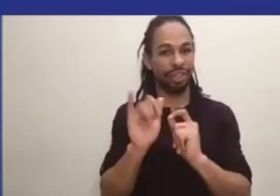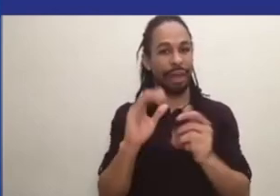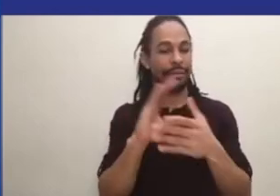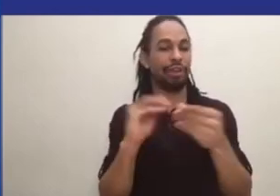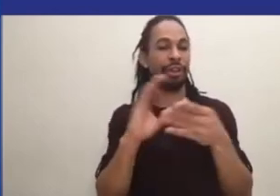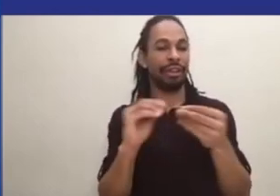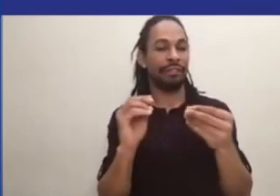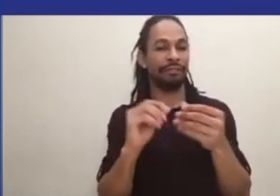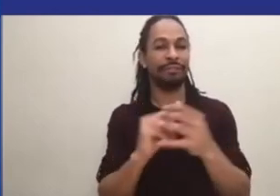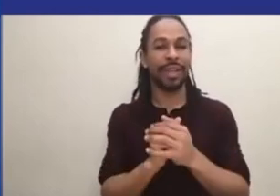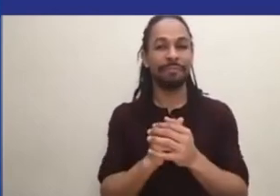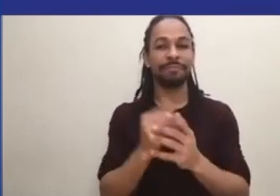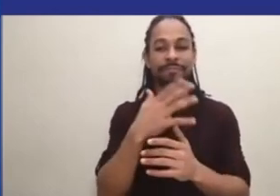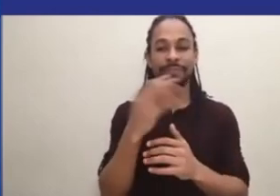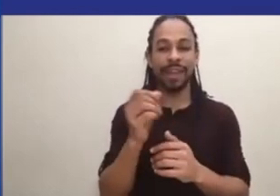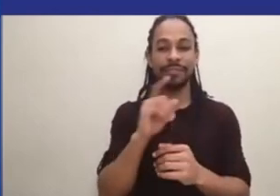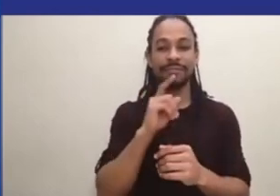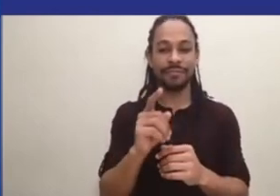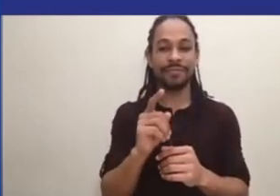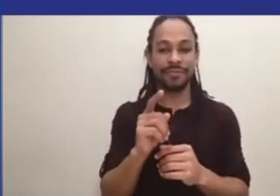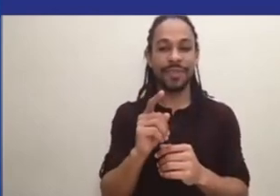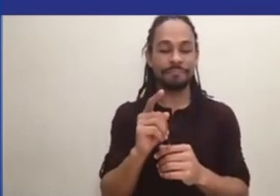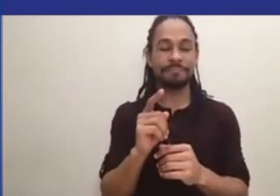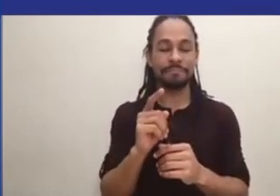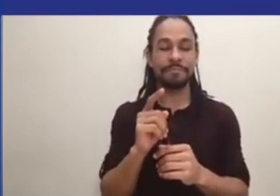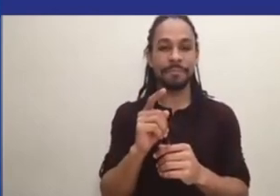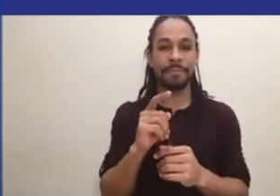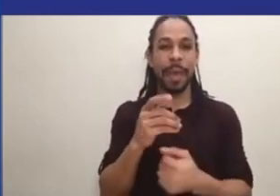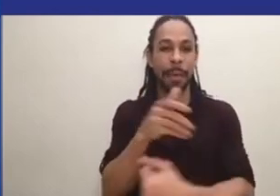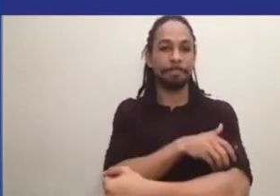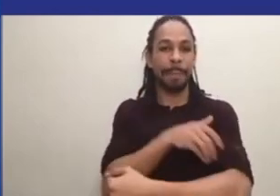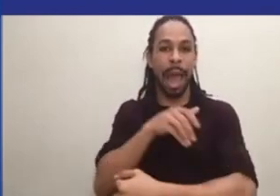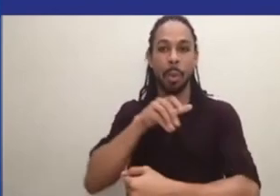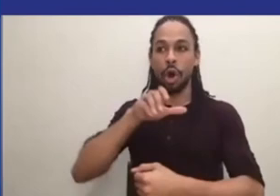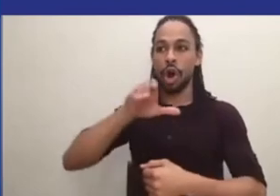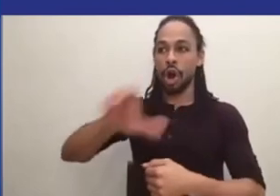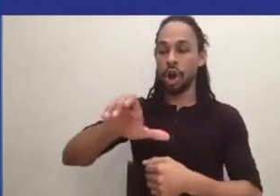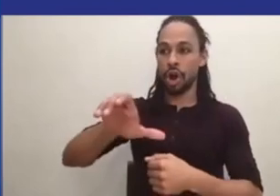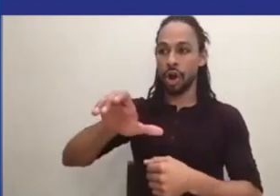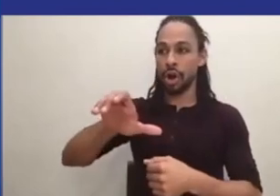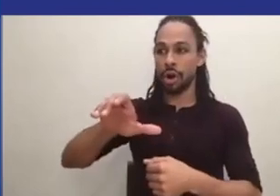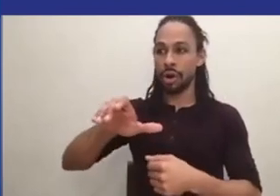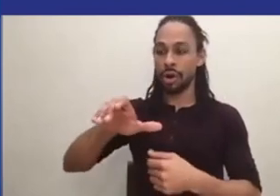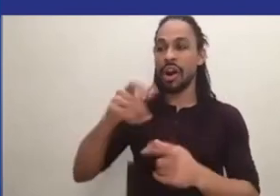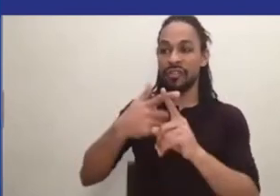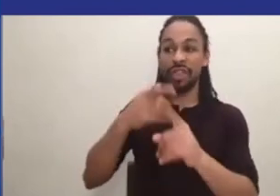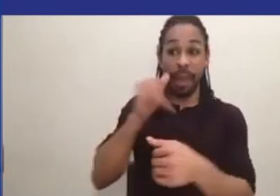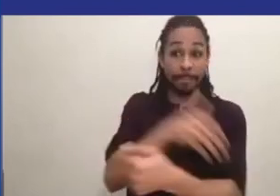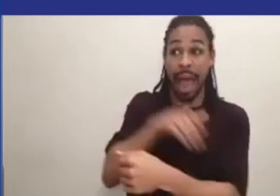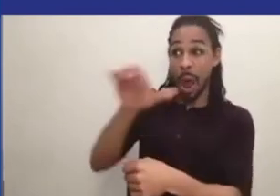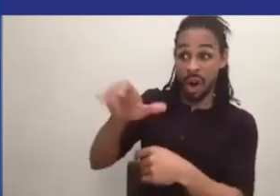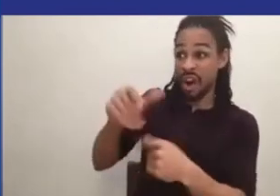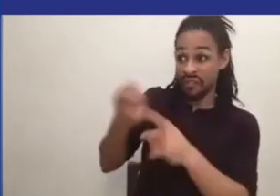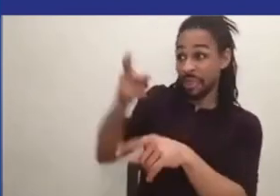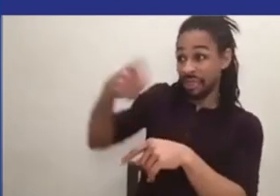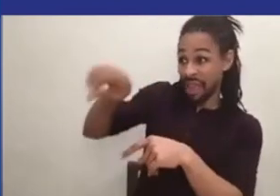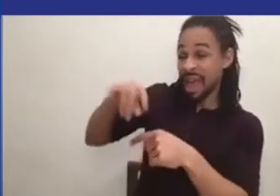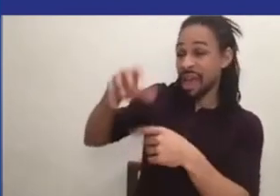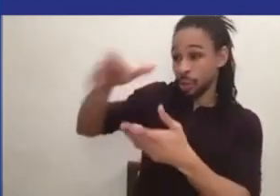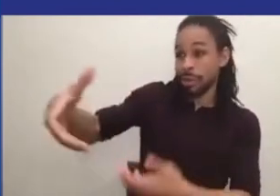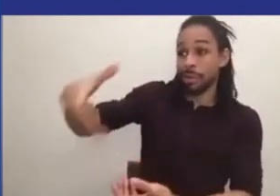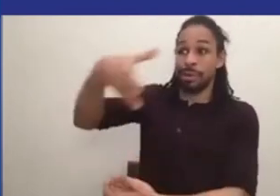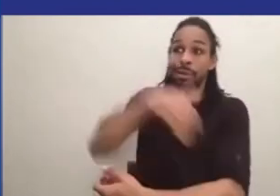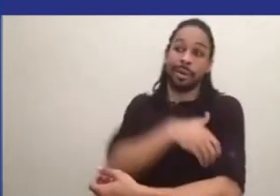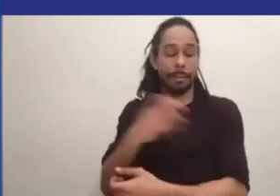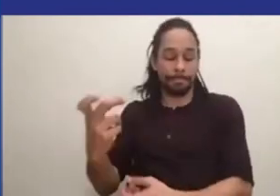and put the power back on our sides and to change, you know, a couple years ago, you know,